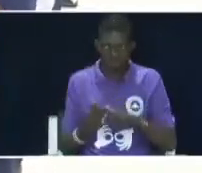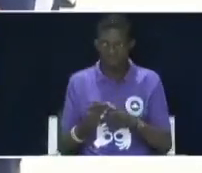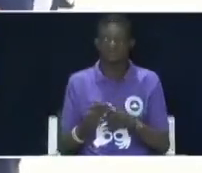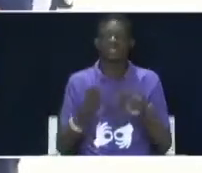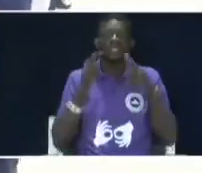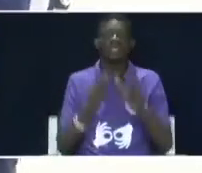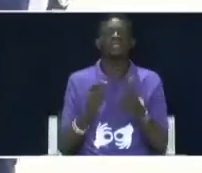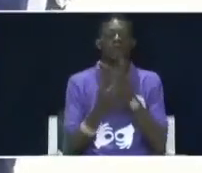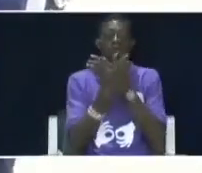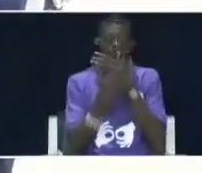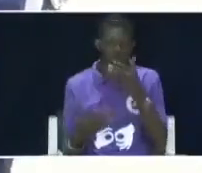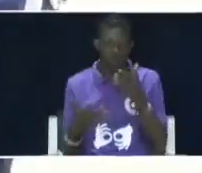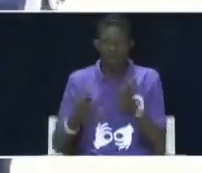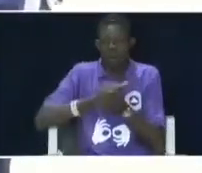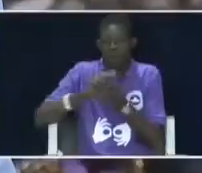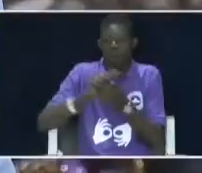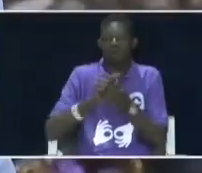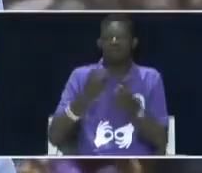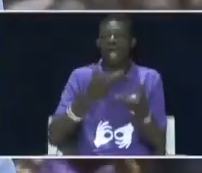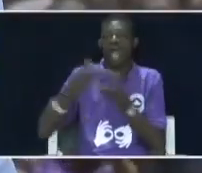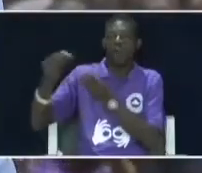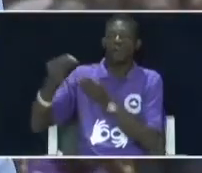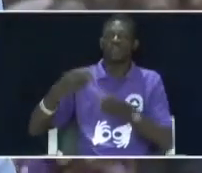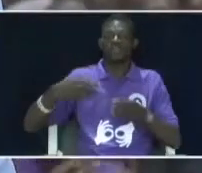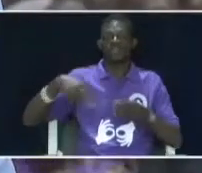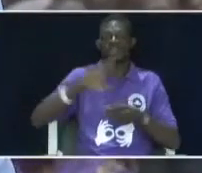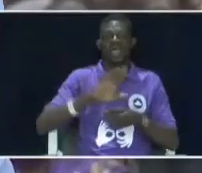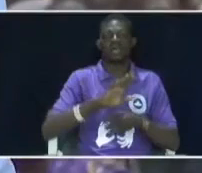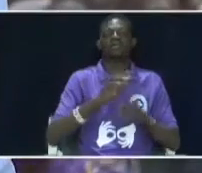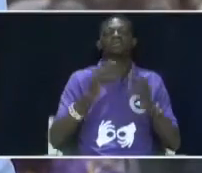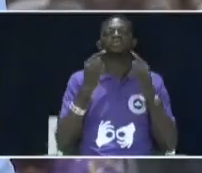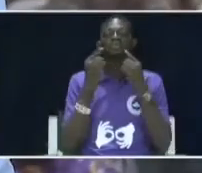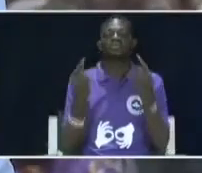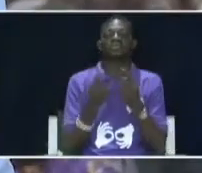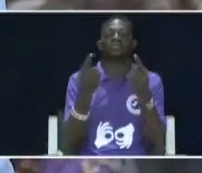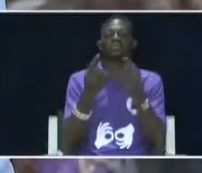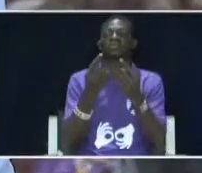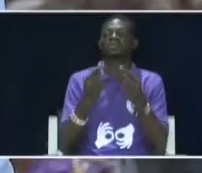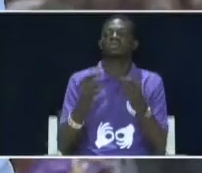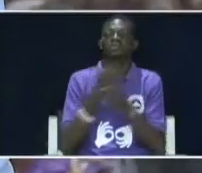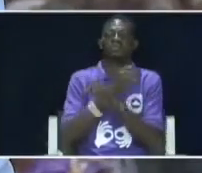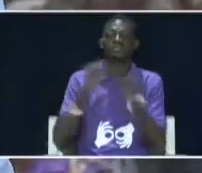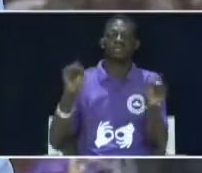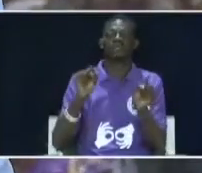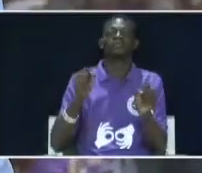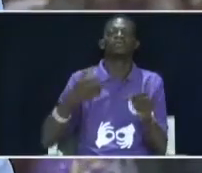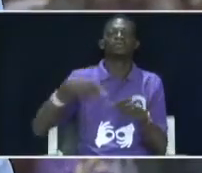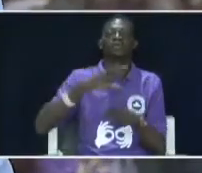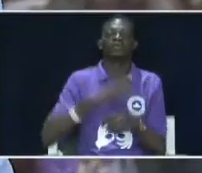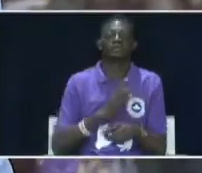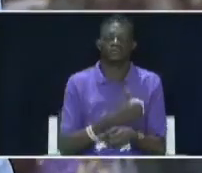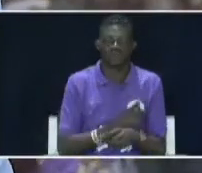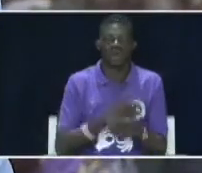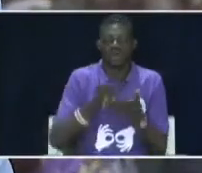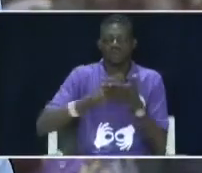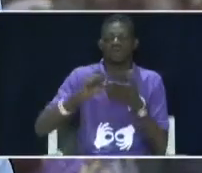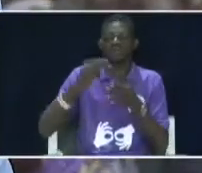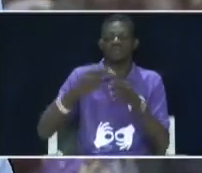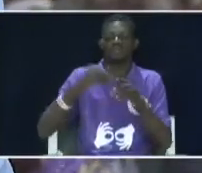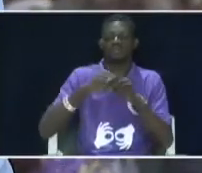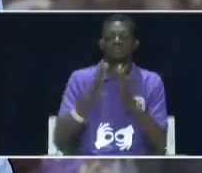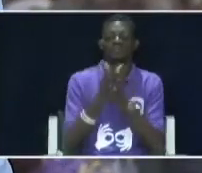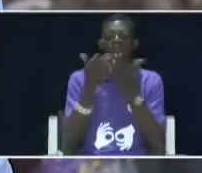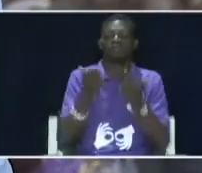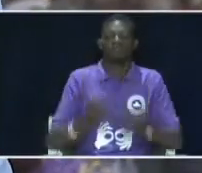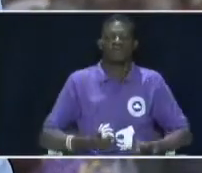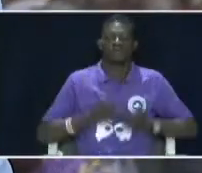your blood wash away their sins. Save their souls and write their names in the book of life. Let them